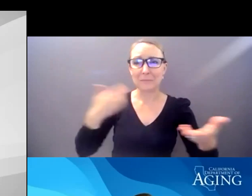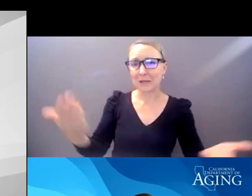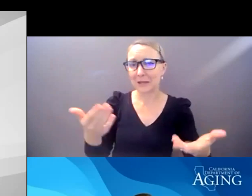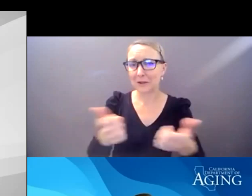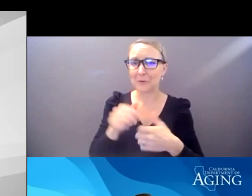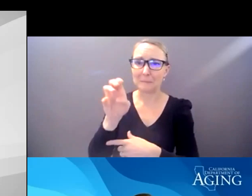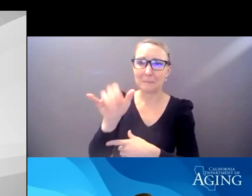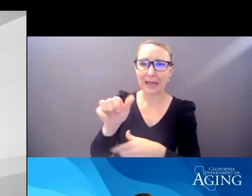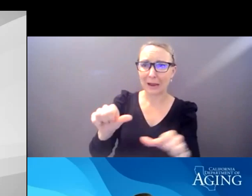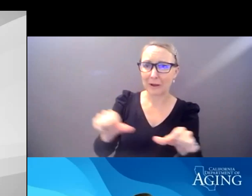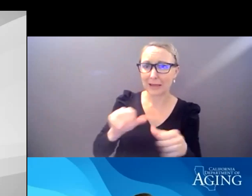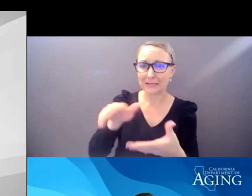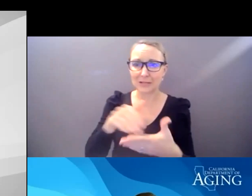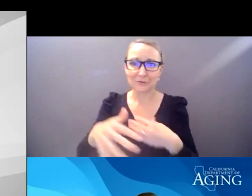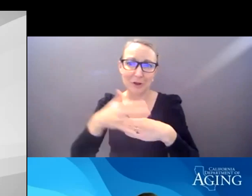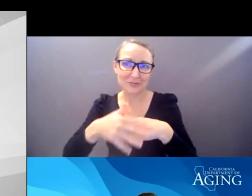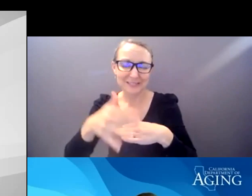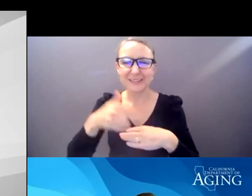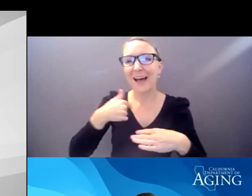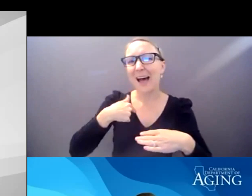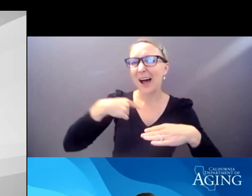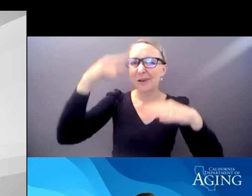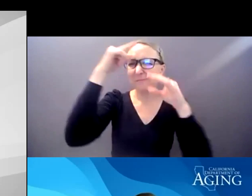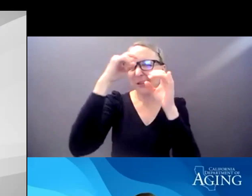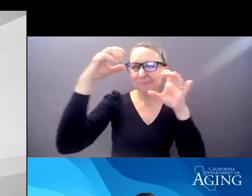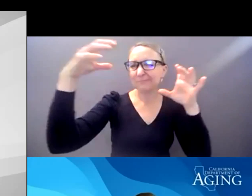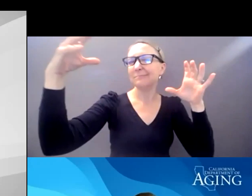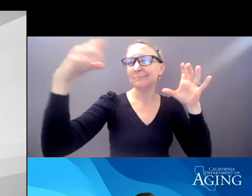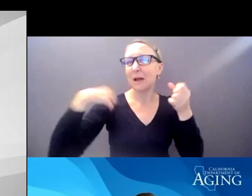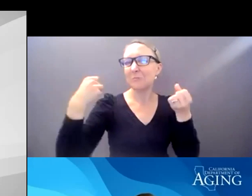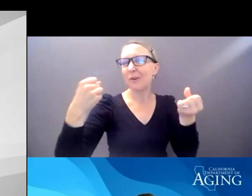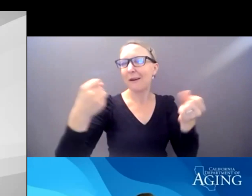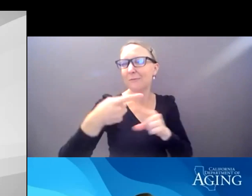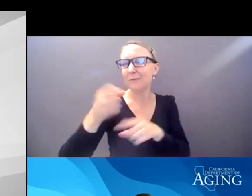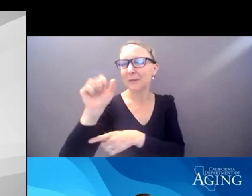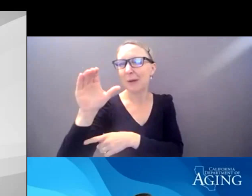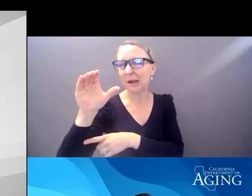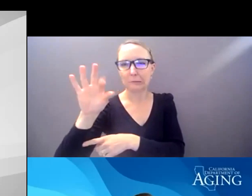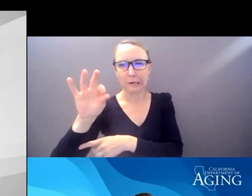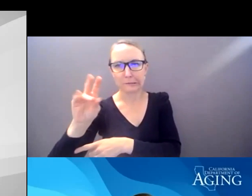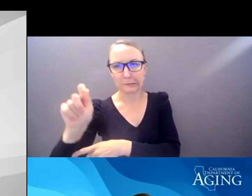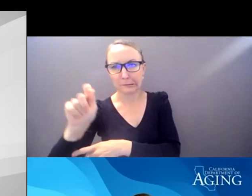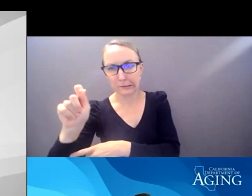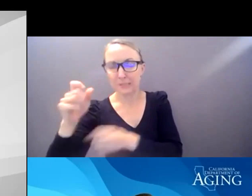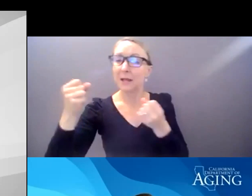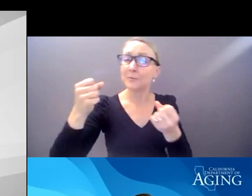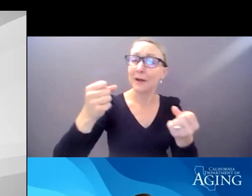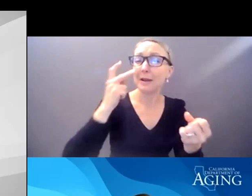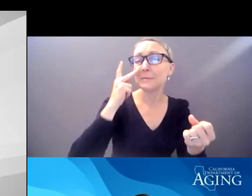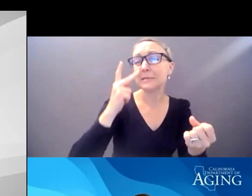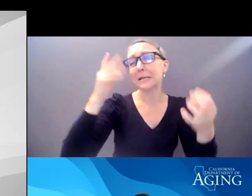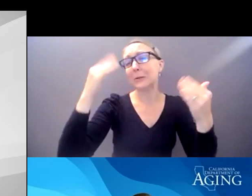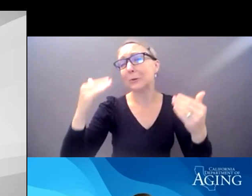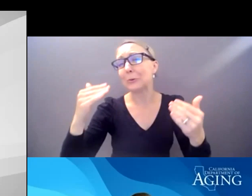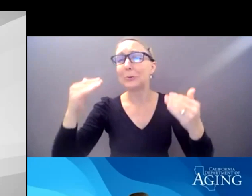In my mind, I am traveling from 97-degree Sacramento down to the cooler coast and seeing the Bay and the ocean with all of